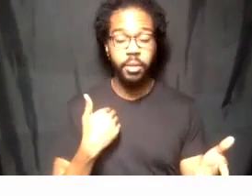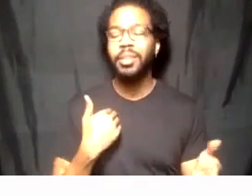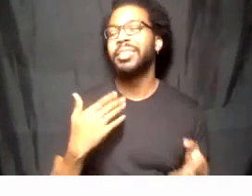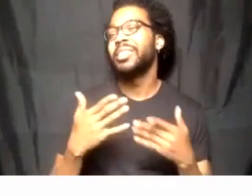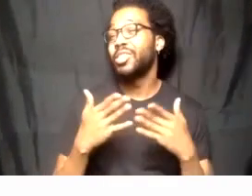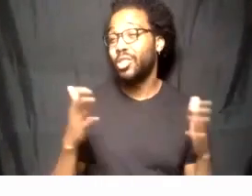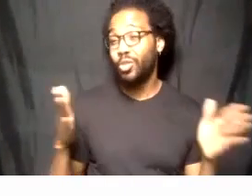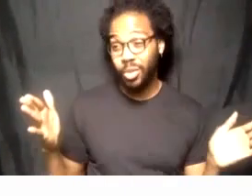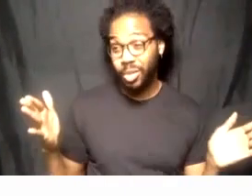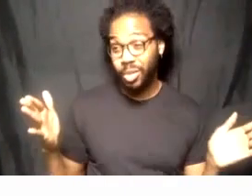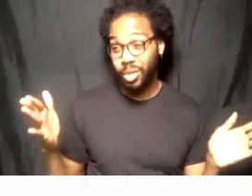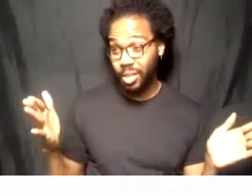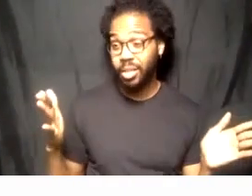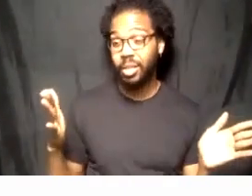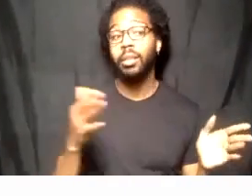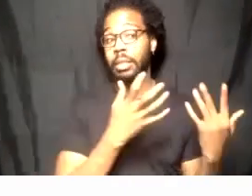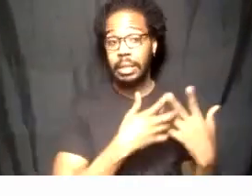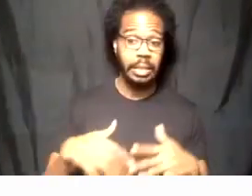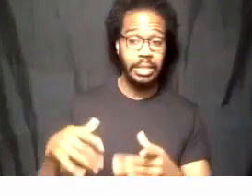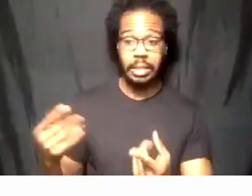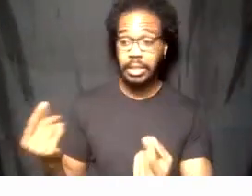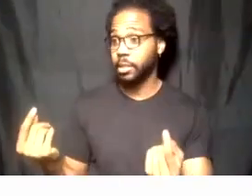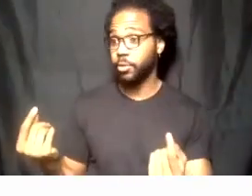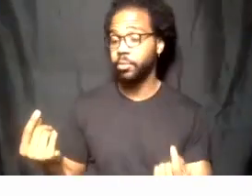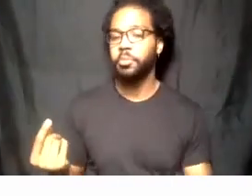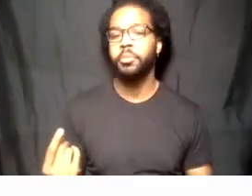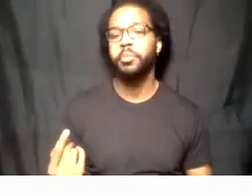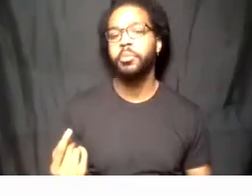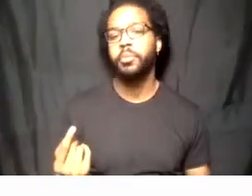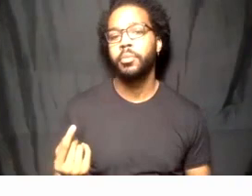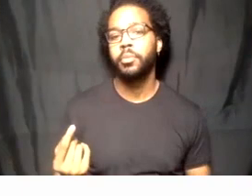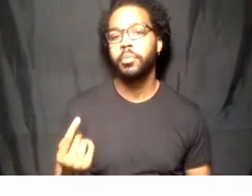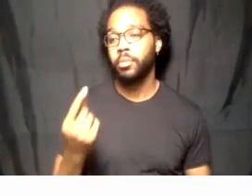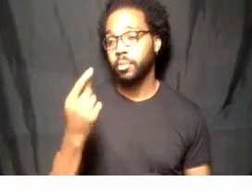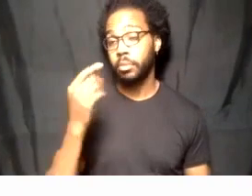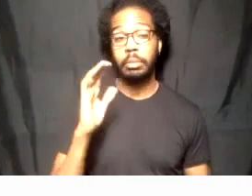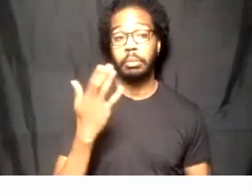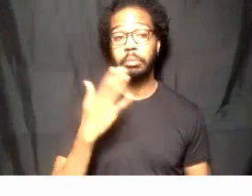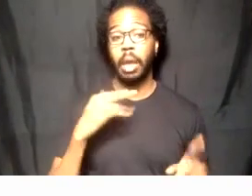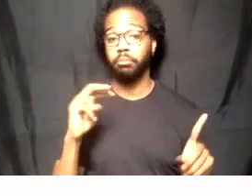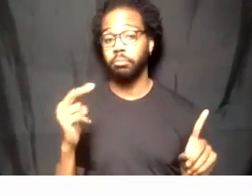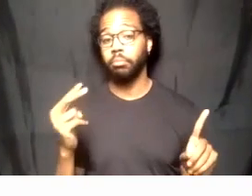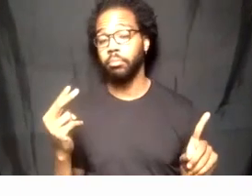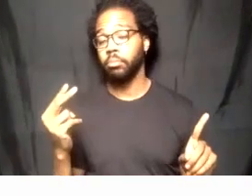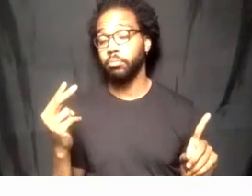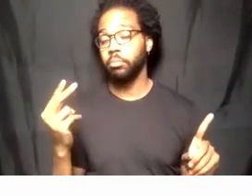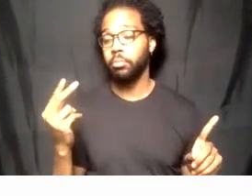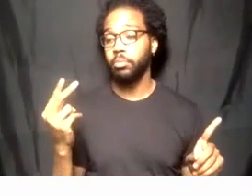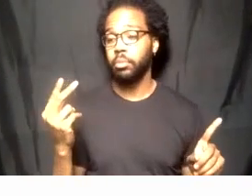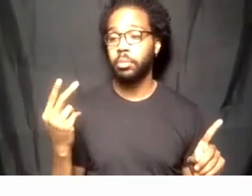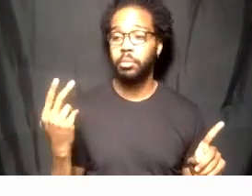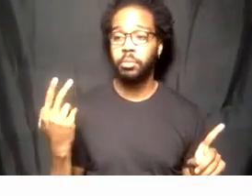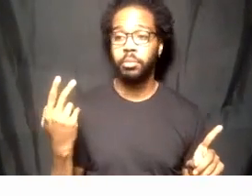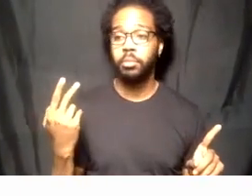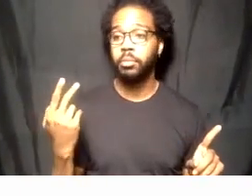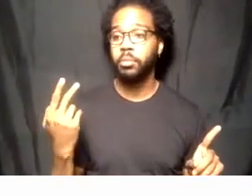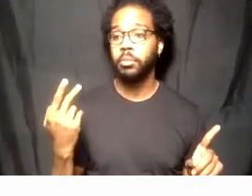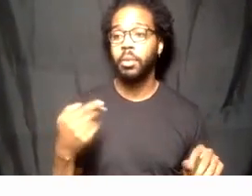Generally, what it has worked out to, it seems to me, from when we follow